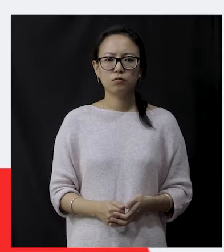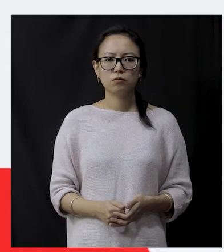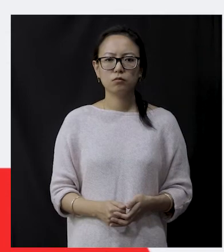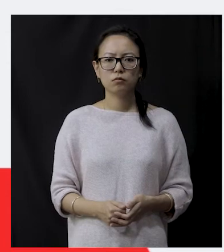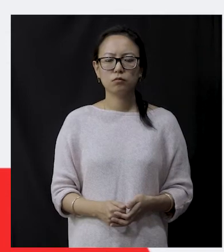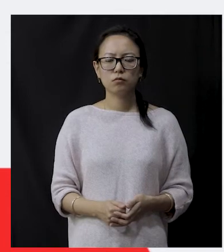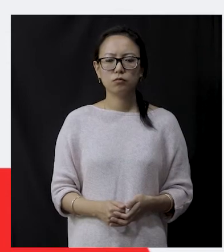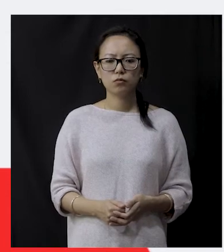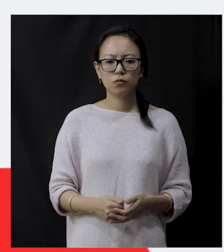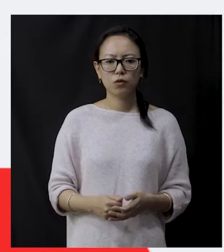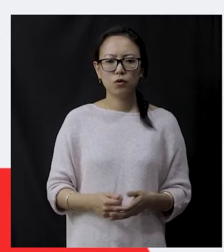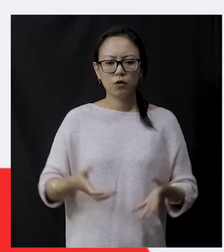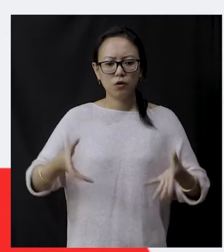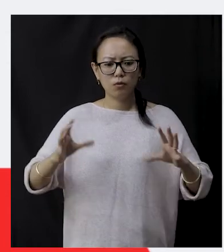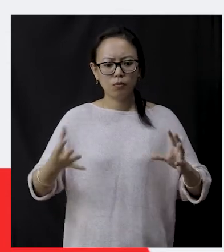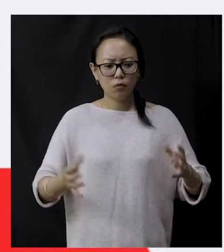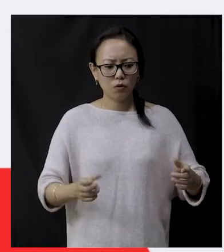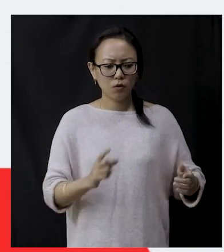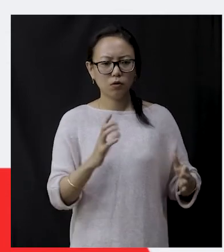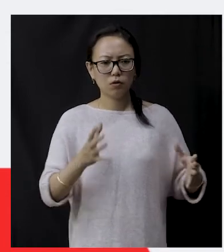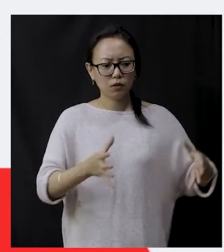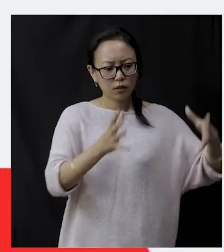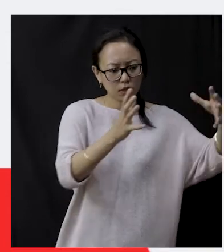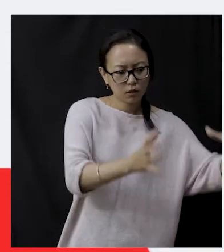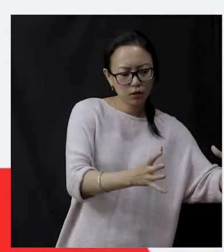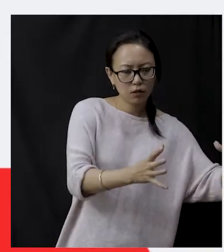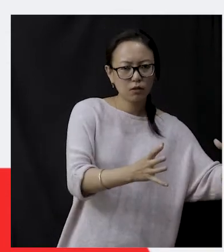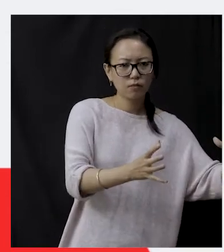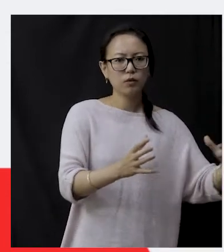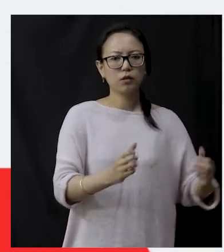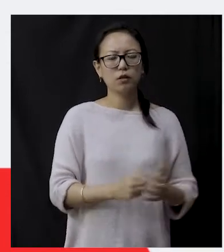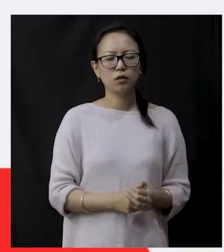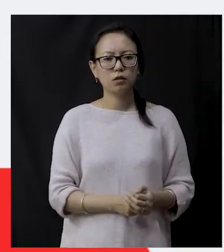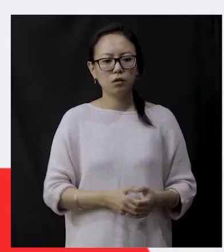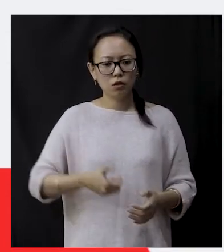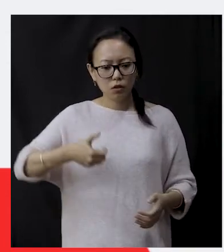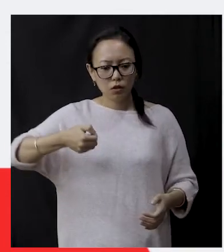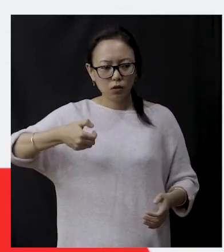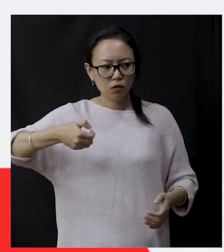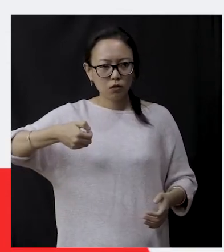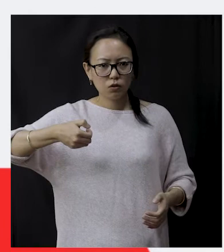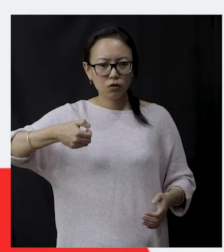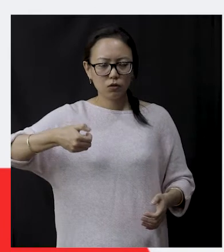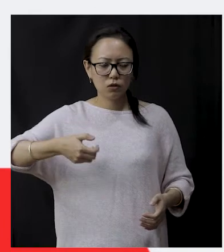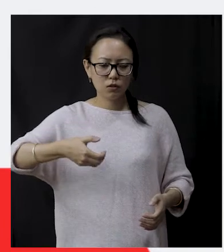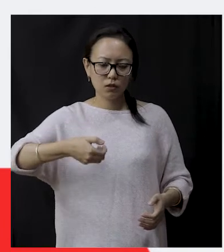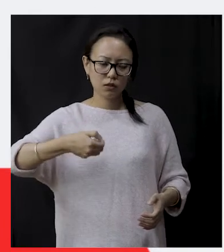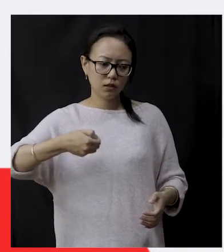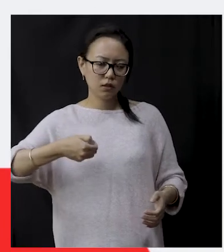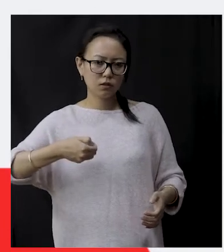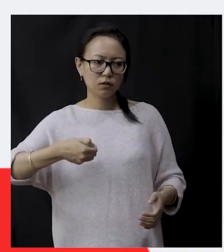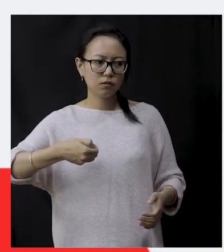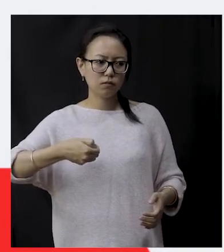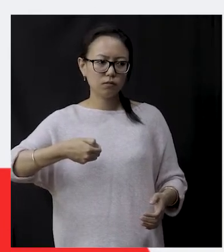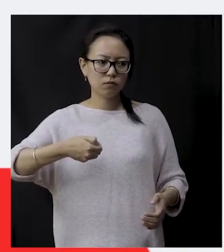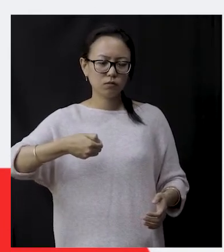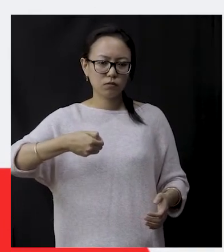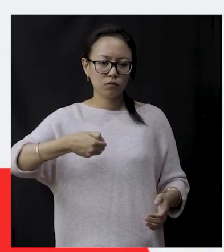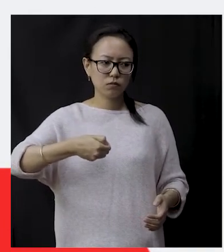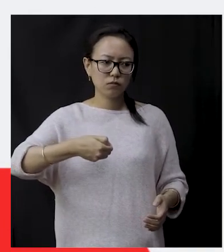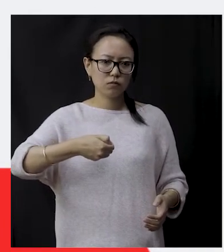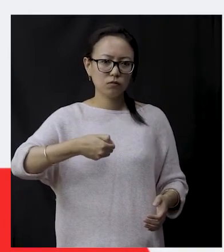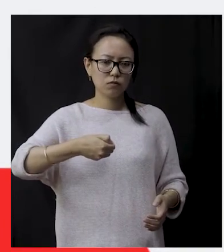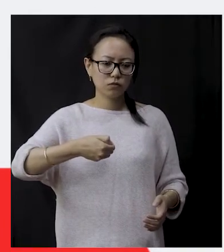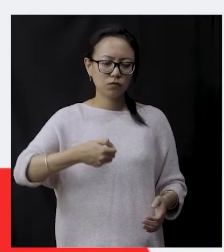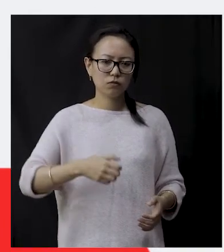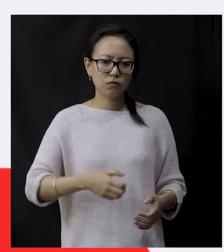the football here and take the torchlight. Okay, just take the torchlight and then place